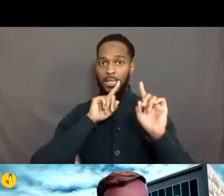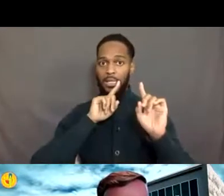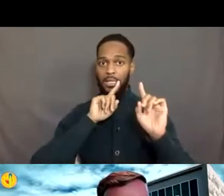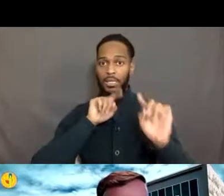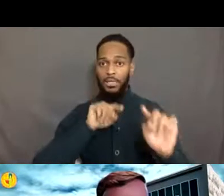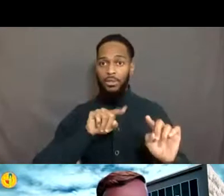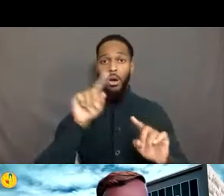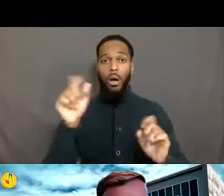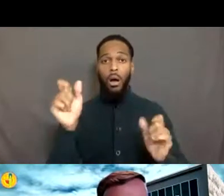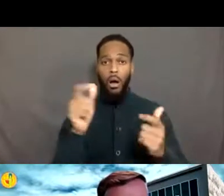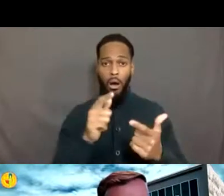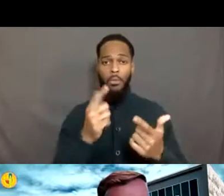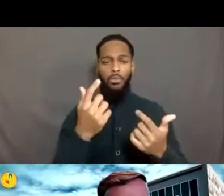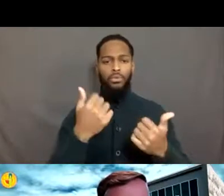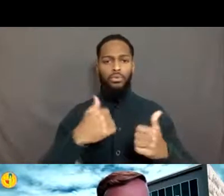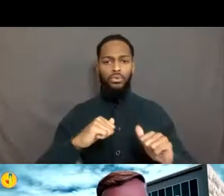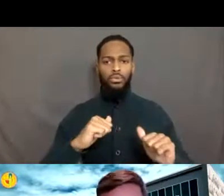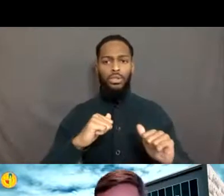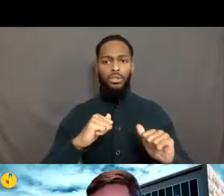are going to dive right now into